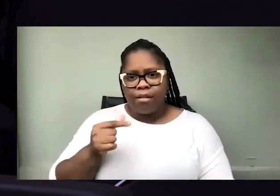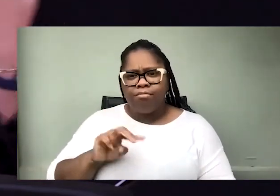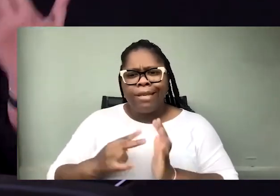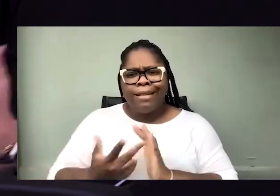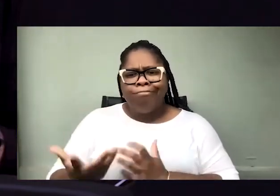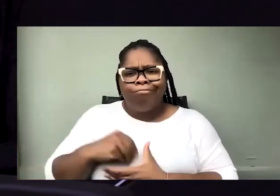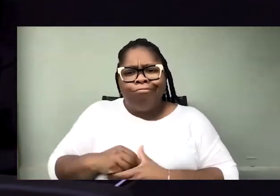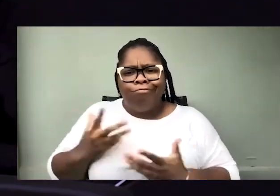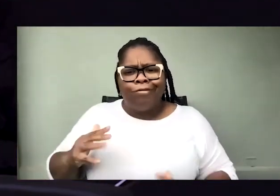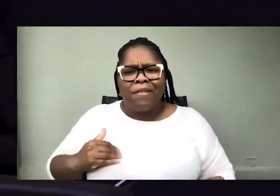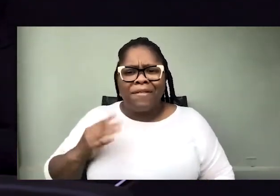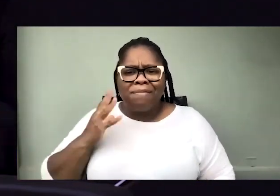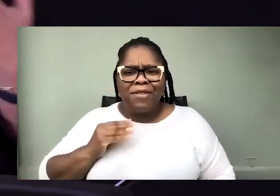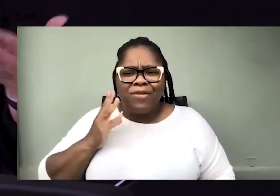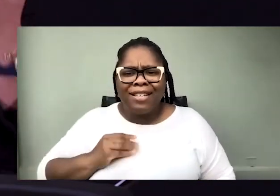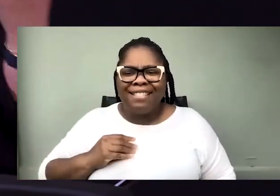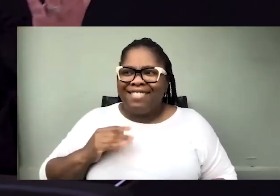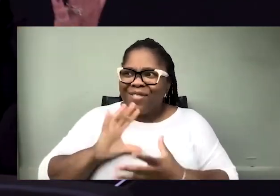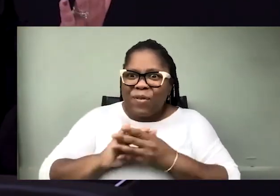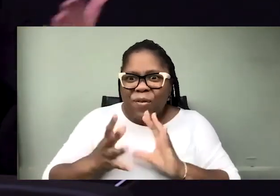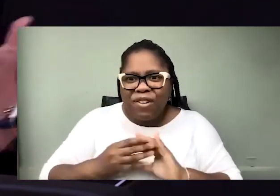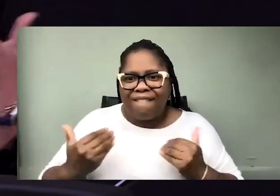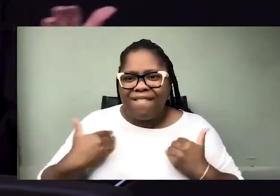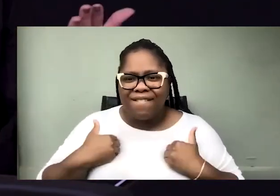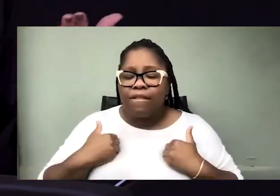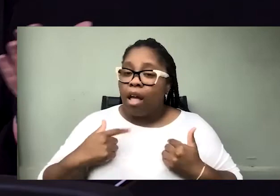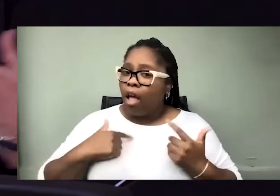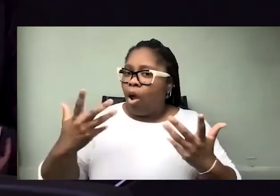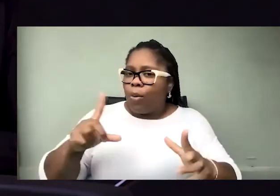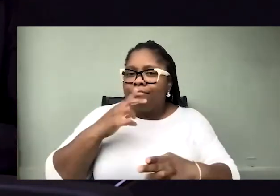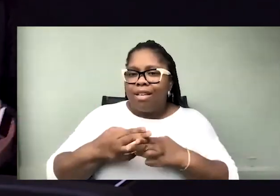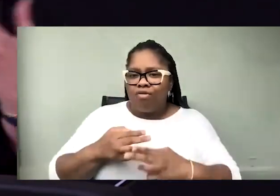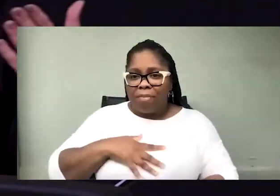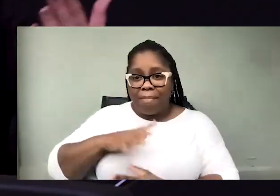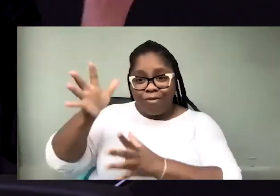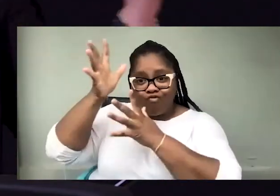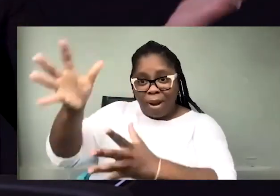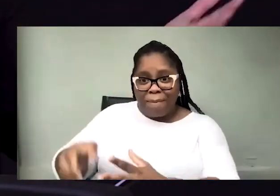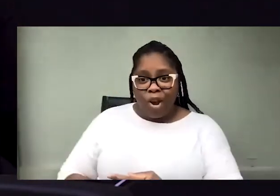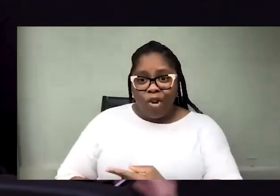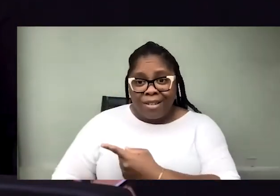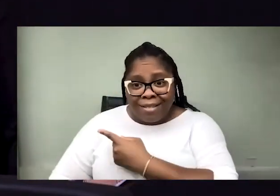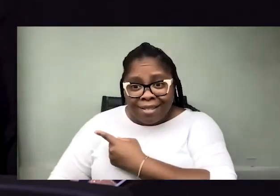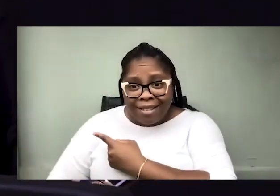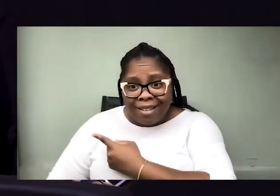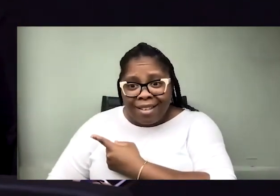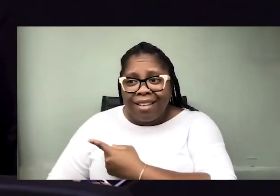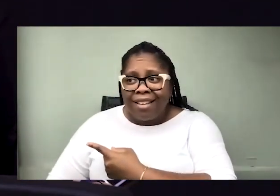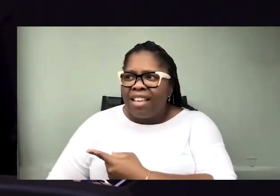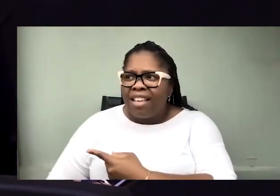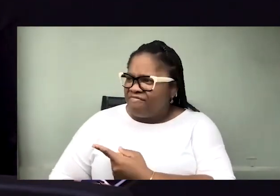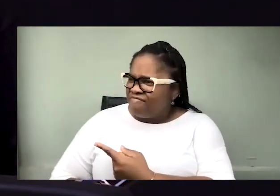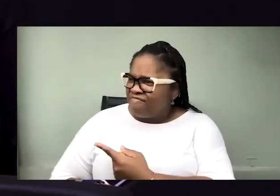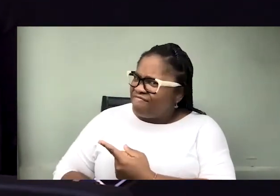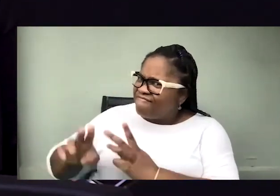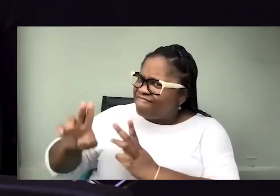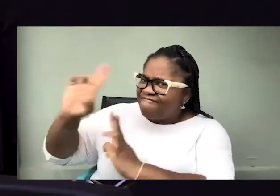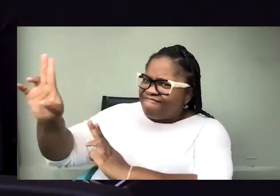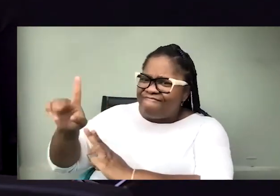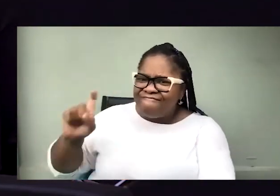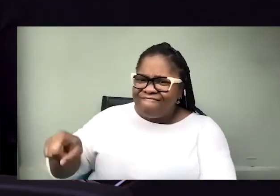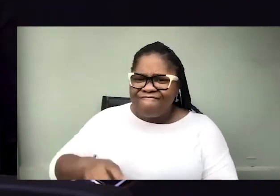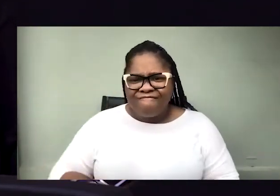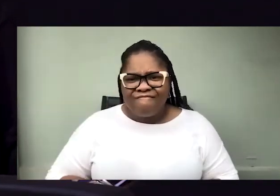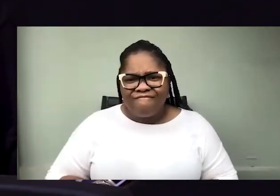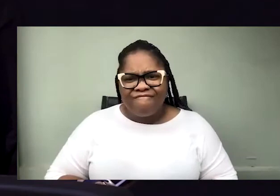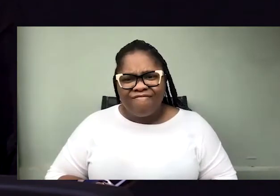Right? It comes with great stories. And as I mentioned, my grandparents, it's something that you want to honor. And I think the best